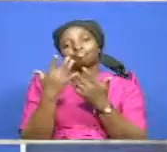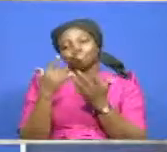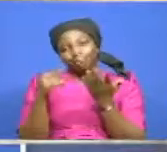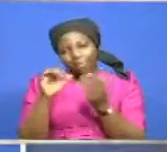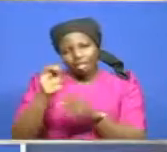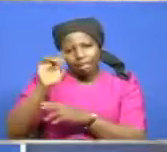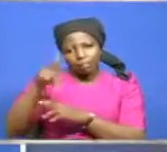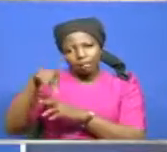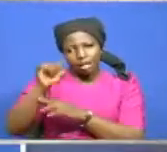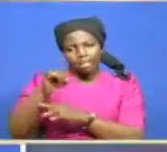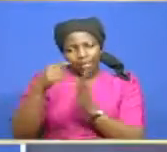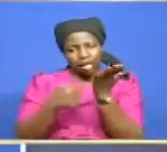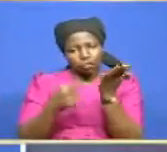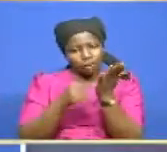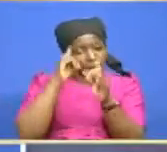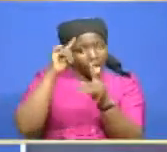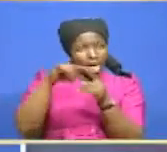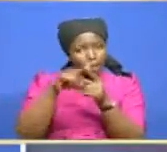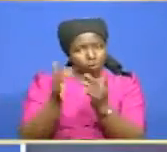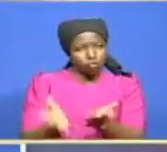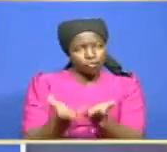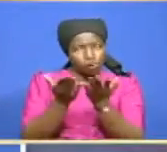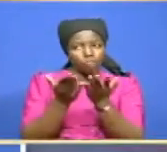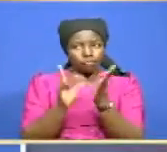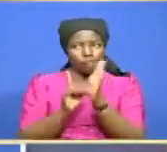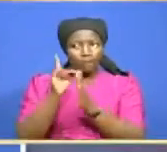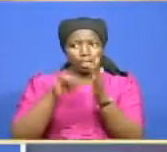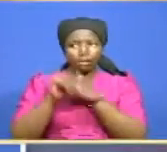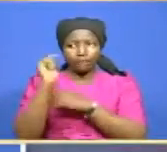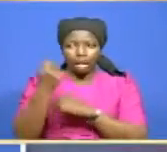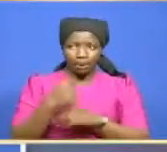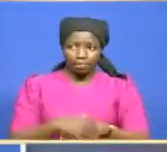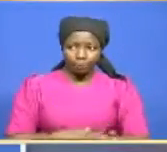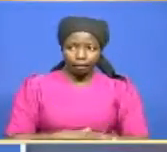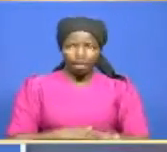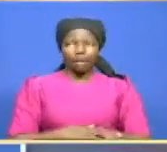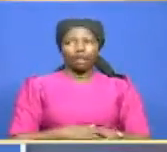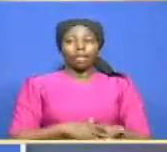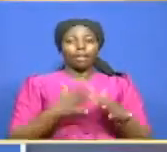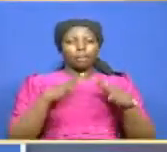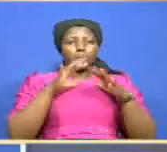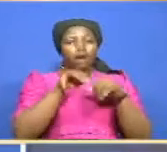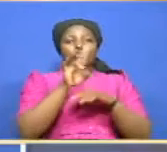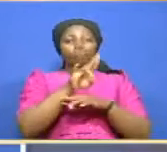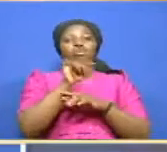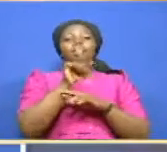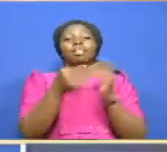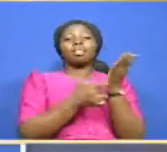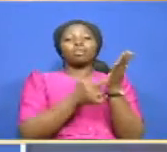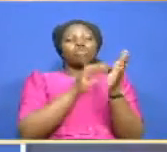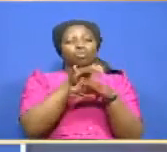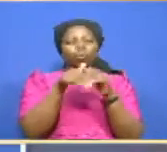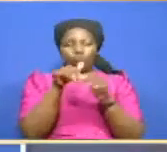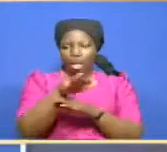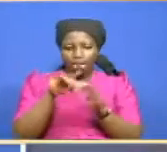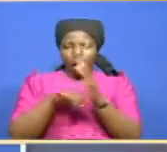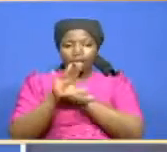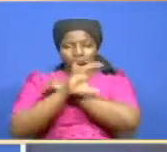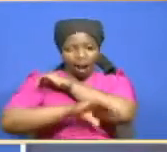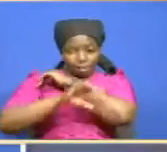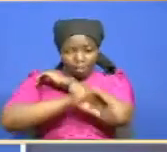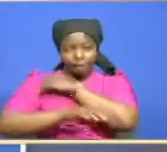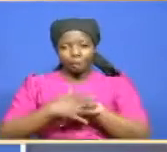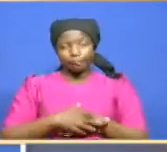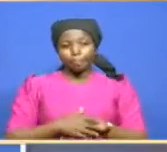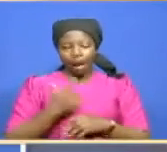house developers in Kenya. For the fundis who may now apply this technology across all the spaces in the country,